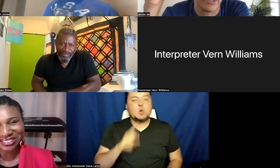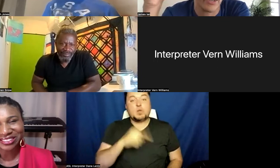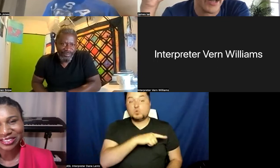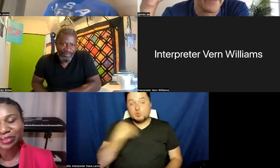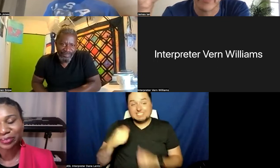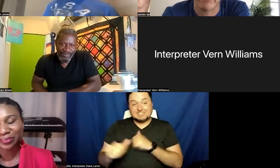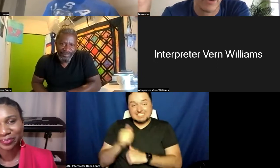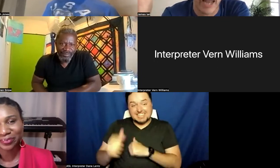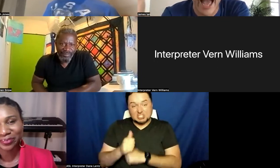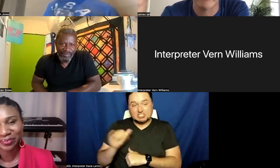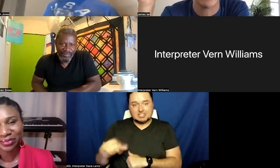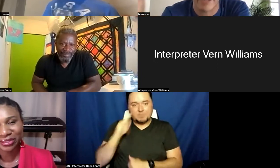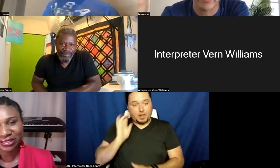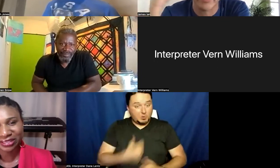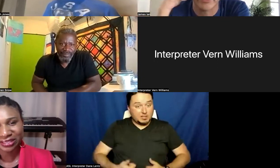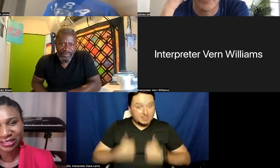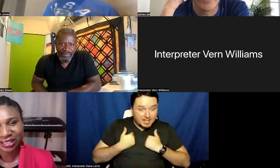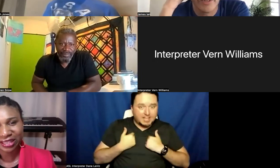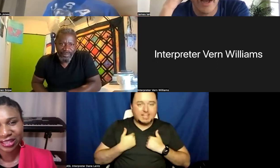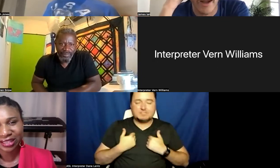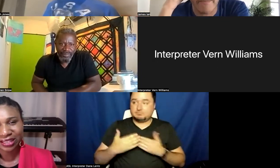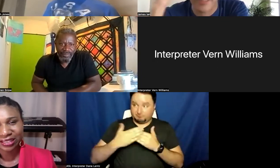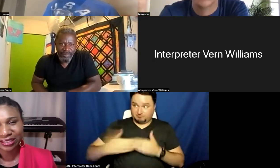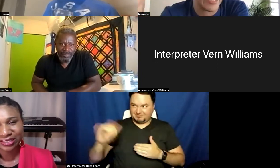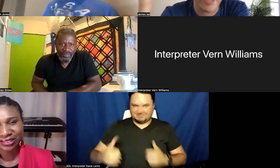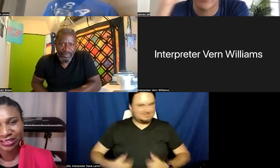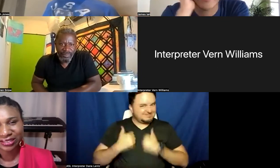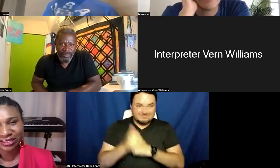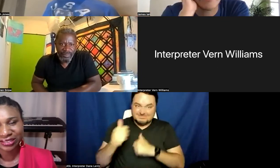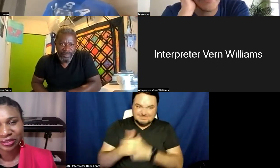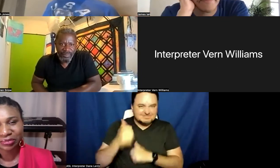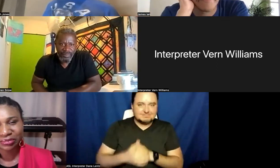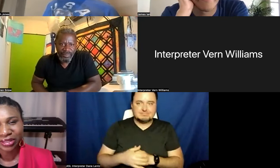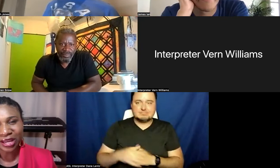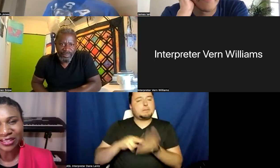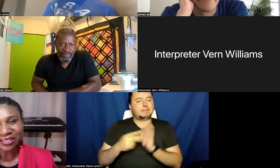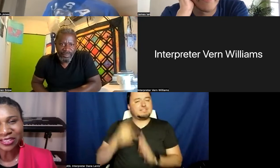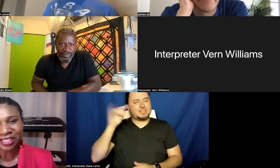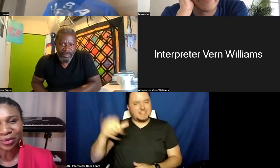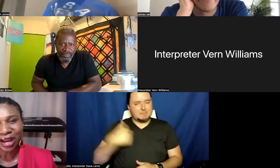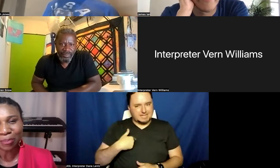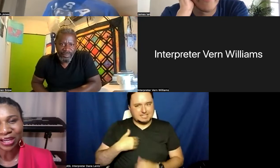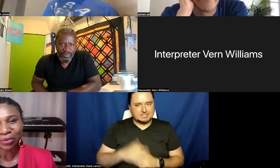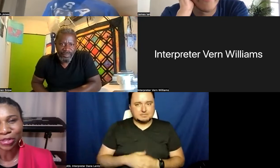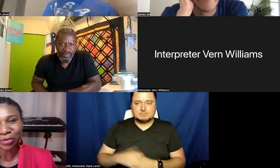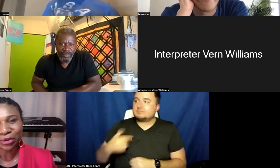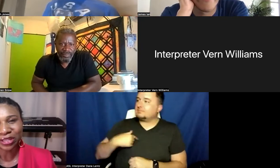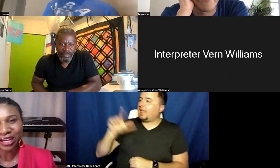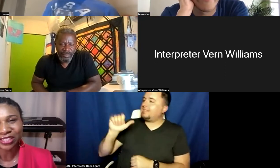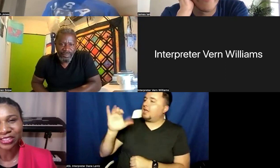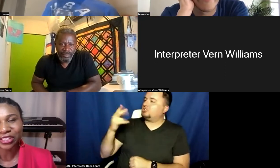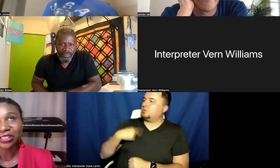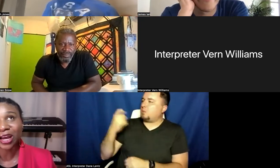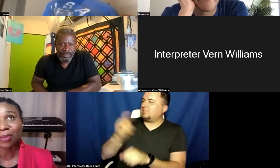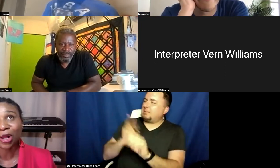for our lives, our livelihood. So that's what it means to me. This is Lachi. I want to hop back in one more time really quickly